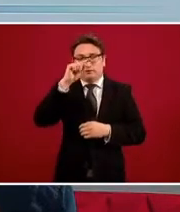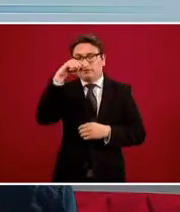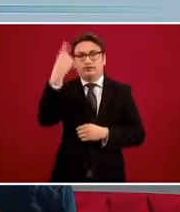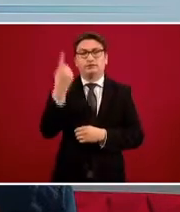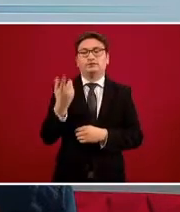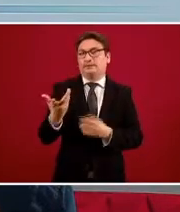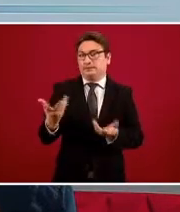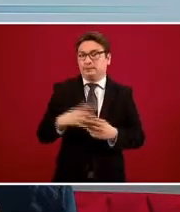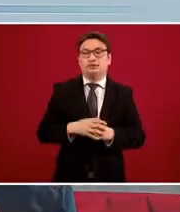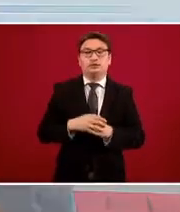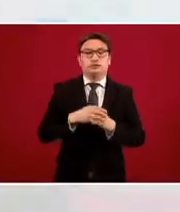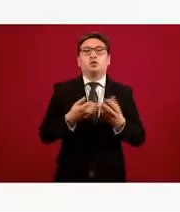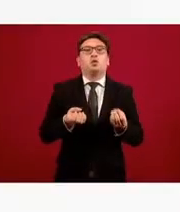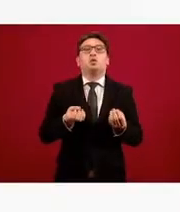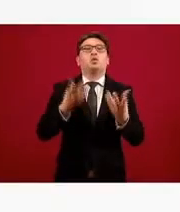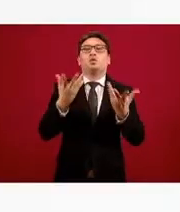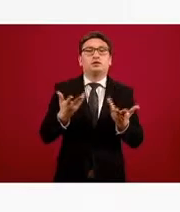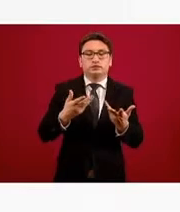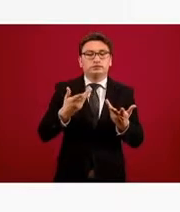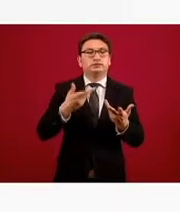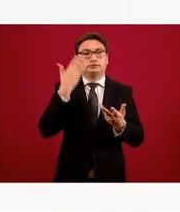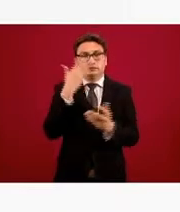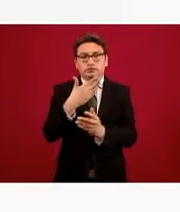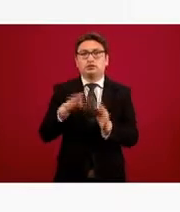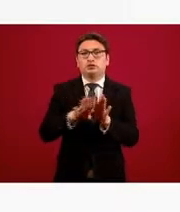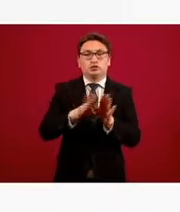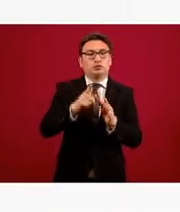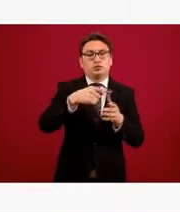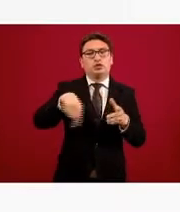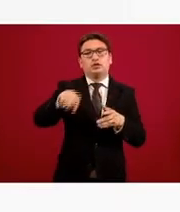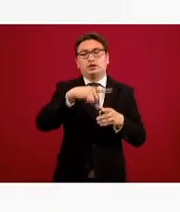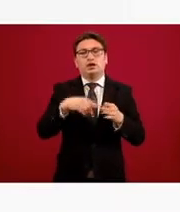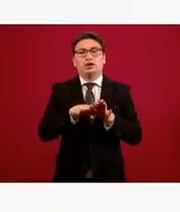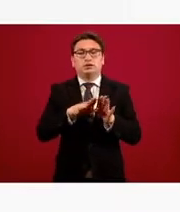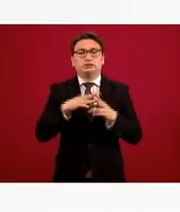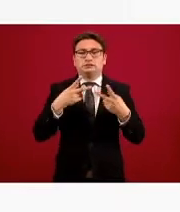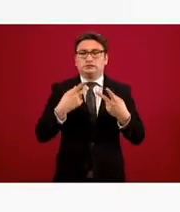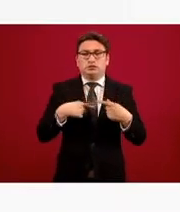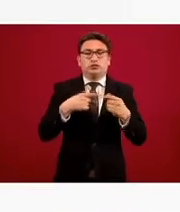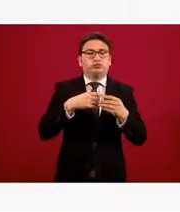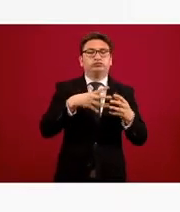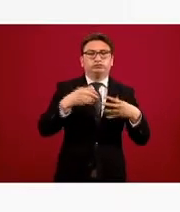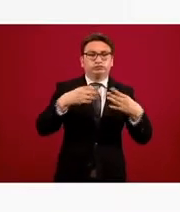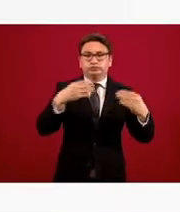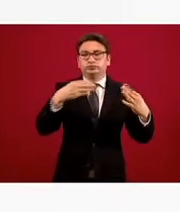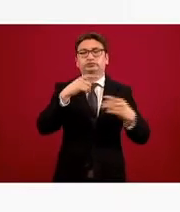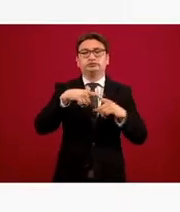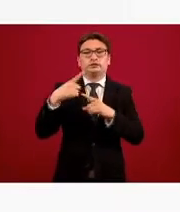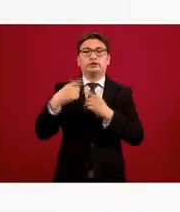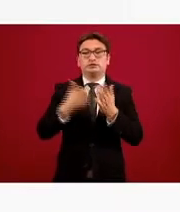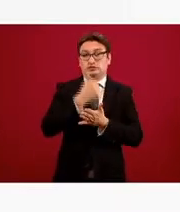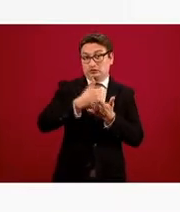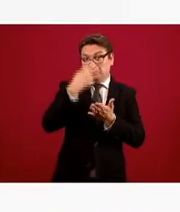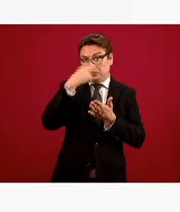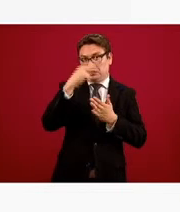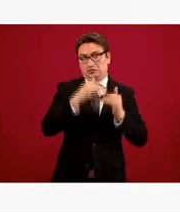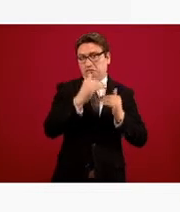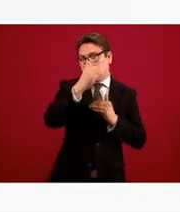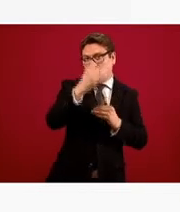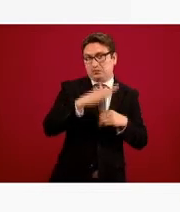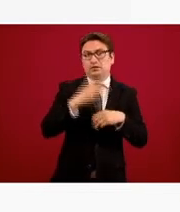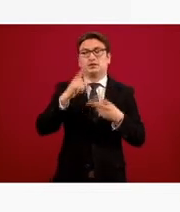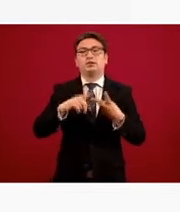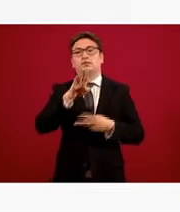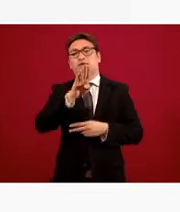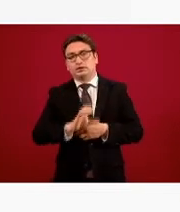graph to visually appreciate the accumulated incidence in each of these states. We have